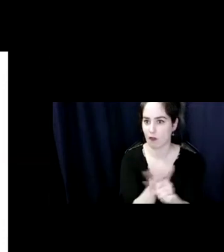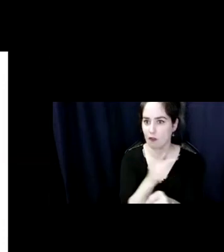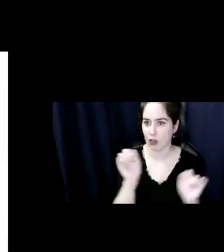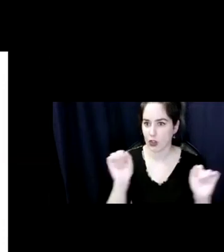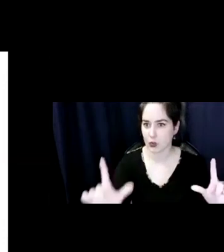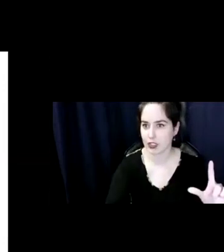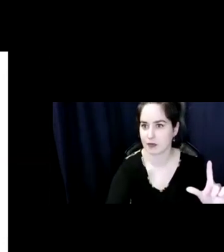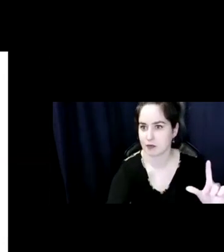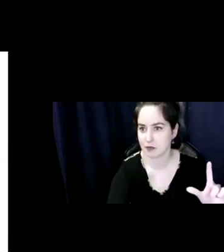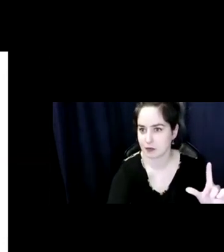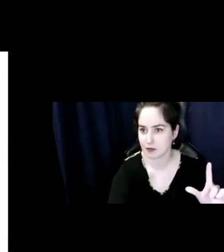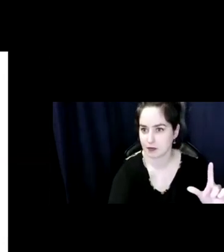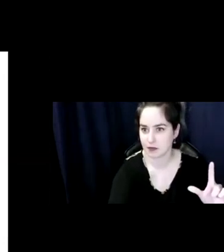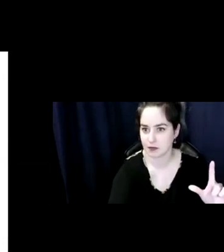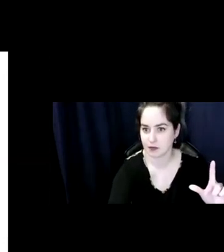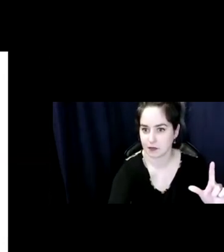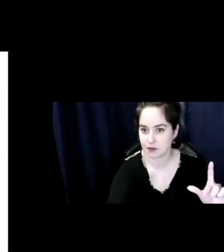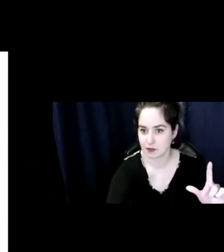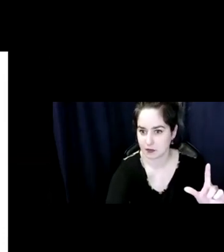Uh,